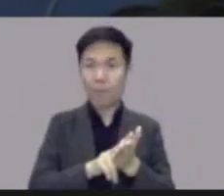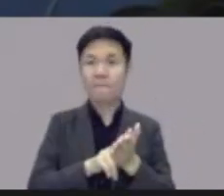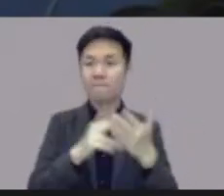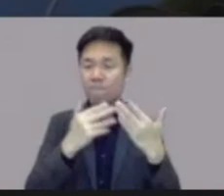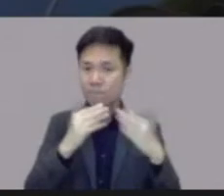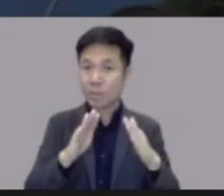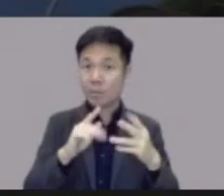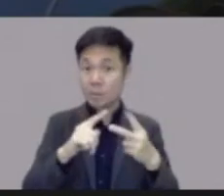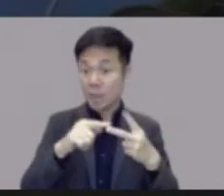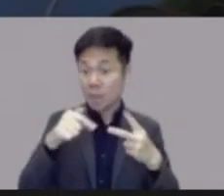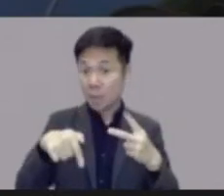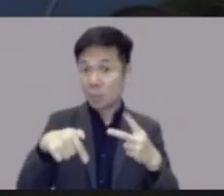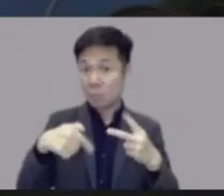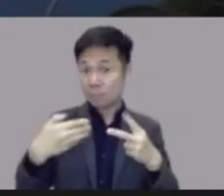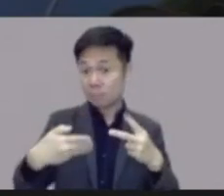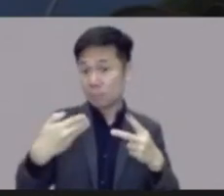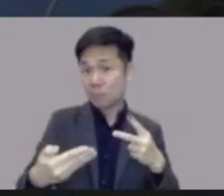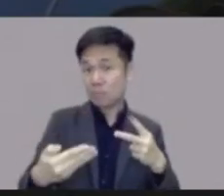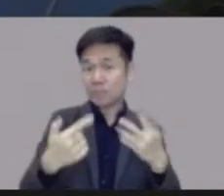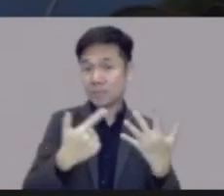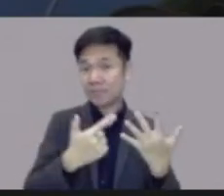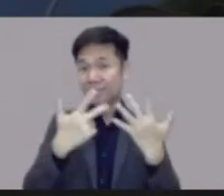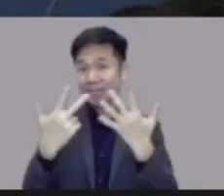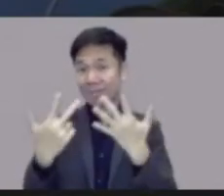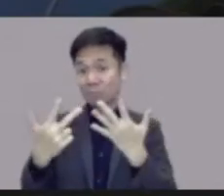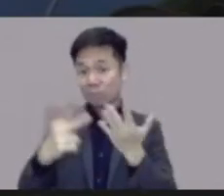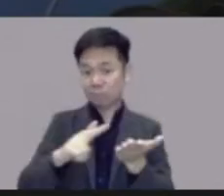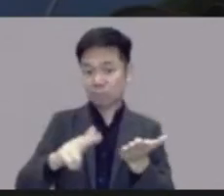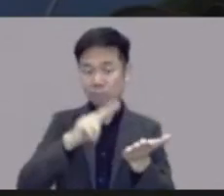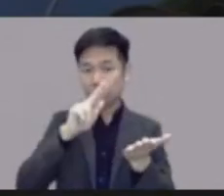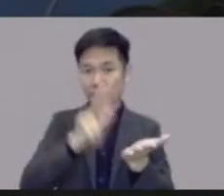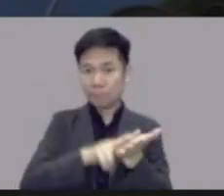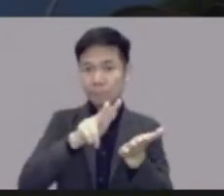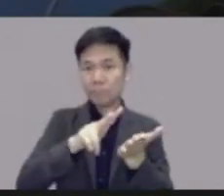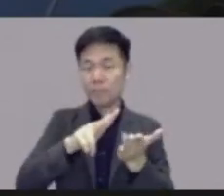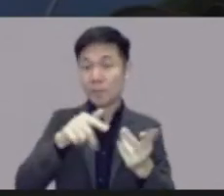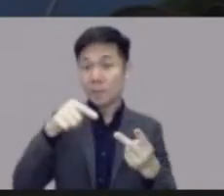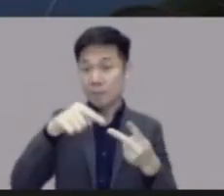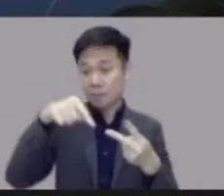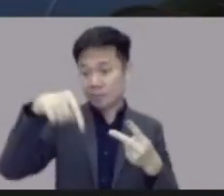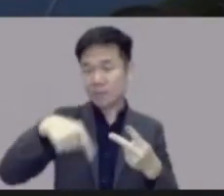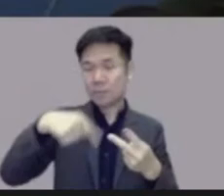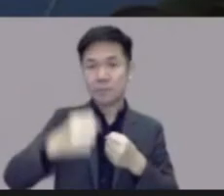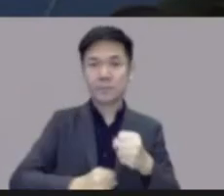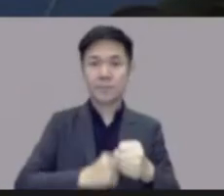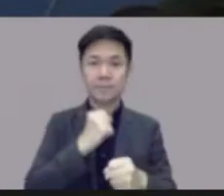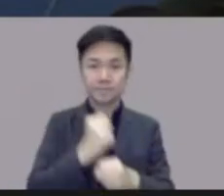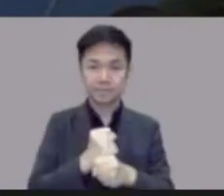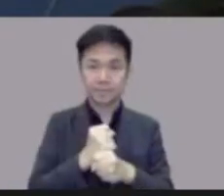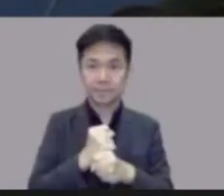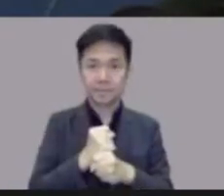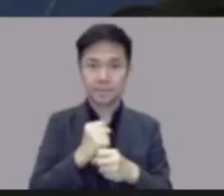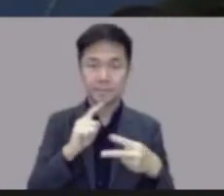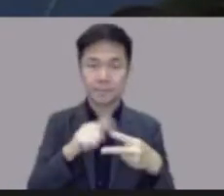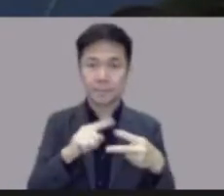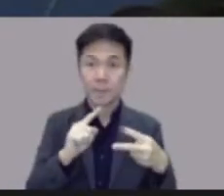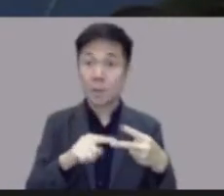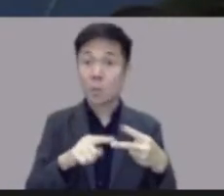assembly by the end of the year so it is of proclaiming